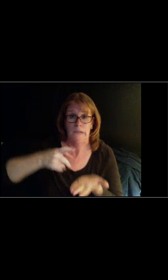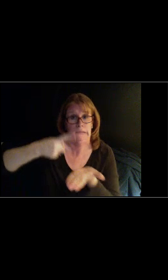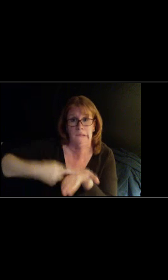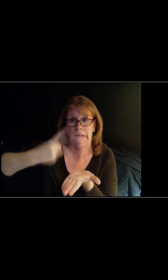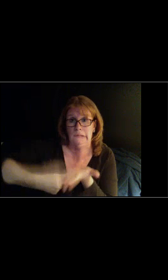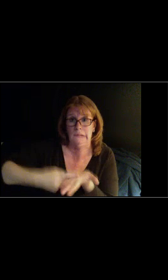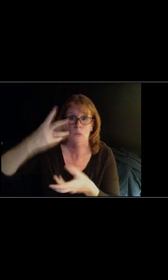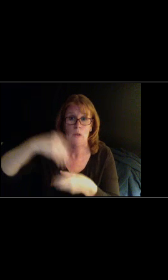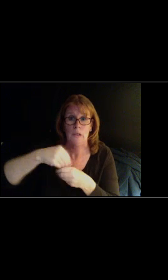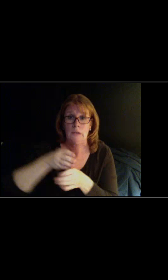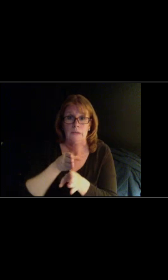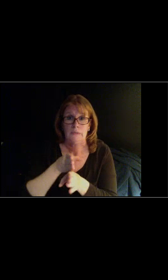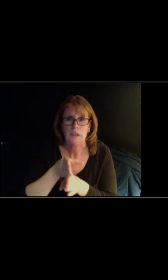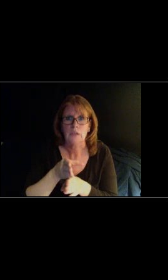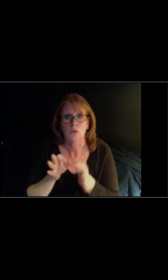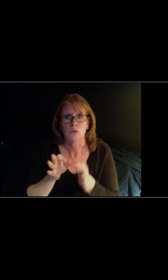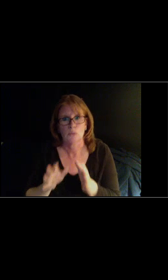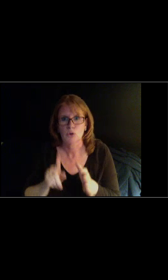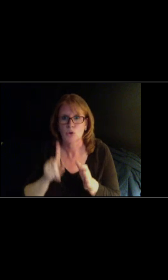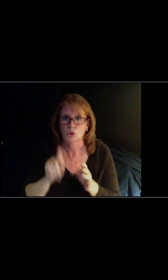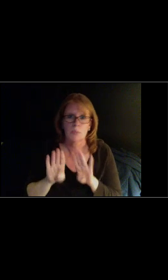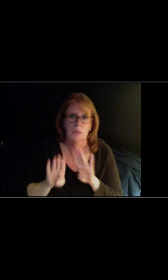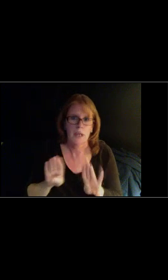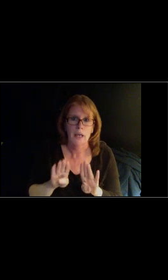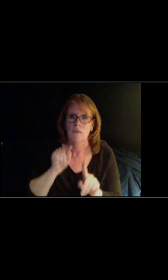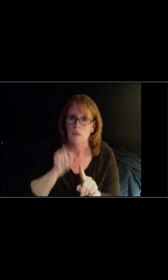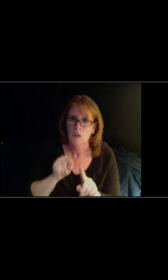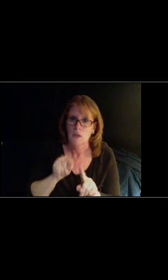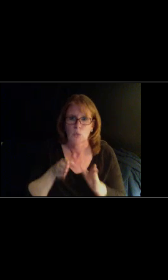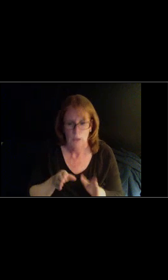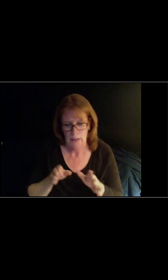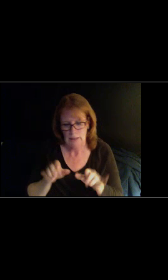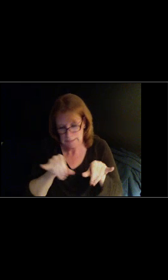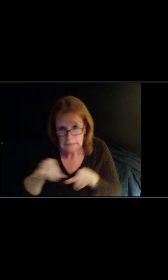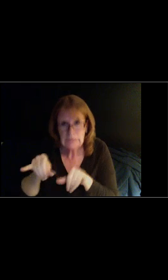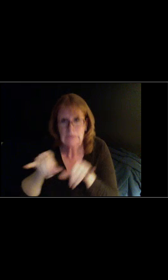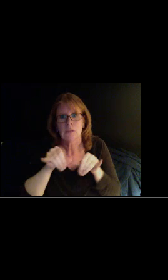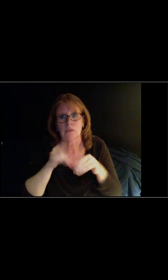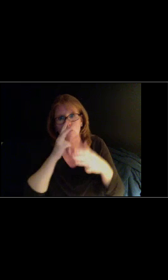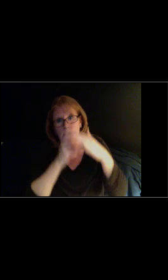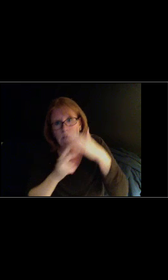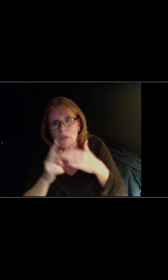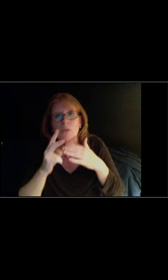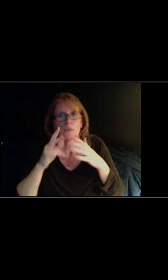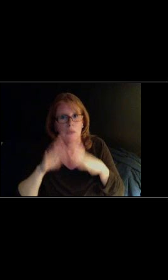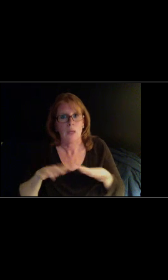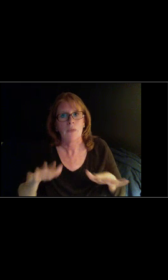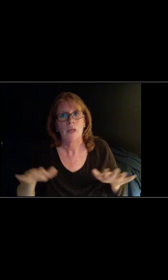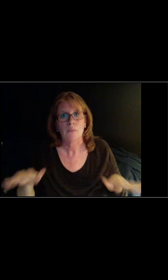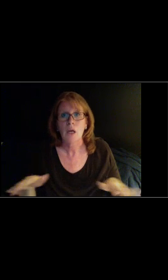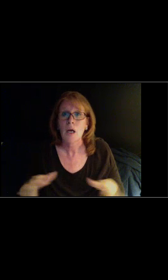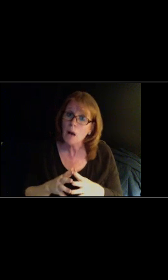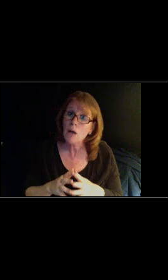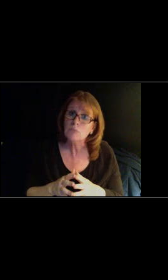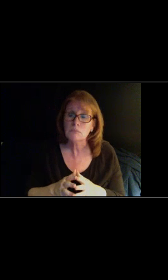means the burning issue, the hot topic that we talk about is sharing what one person says to the other.